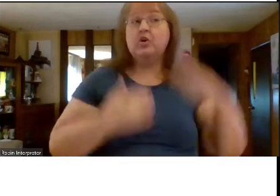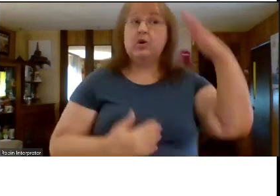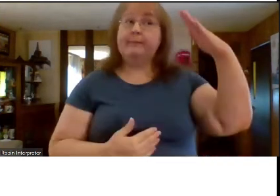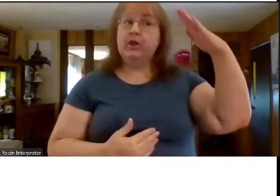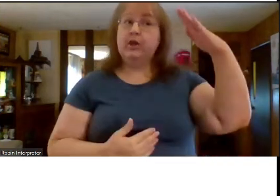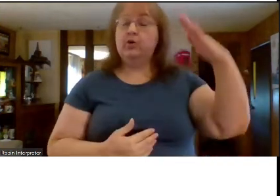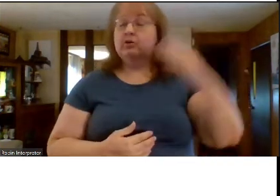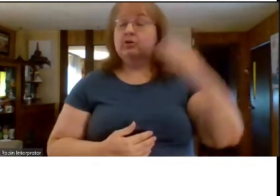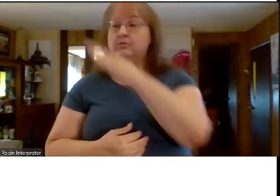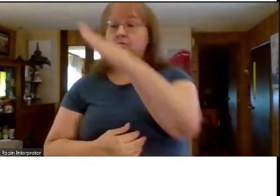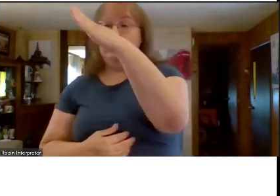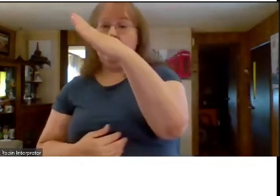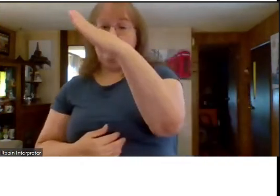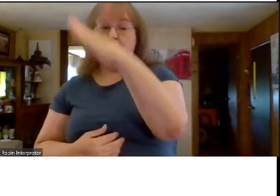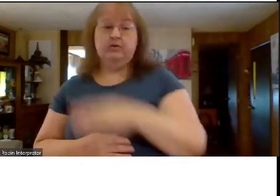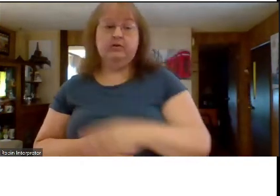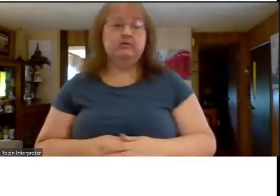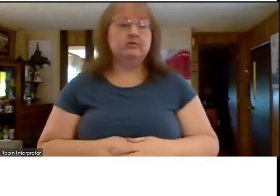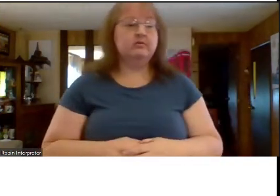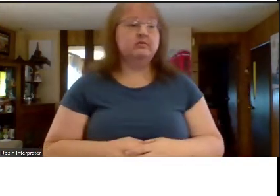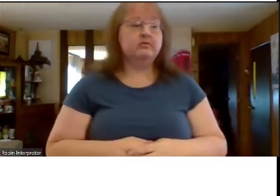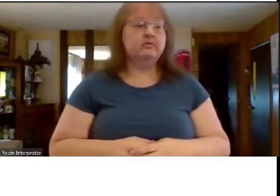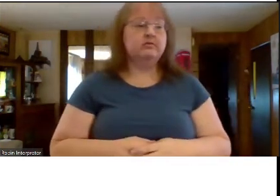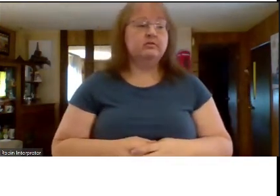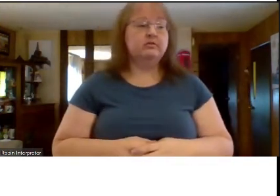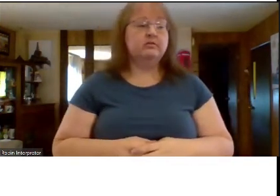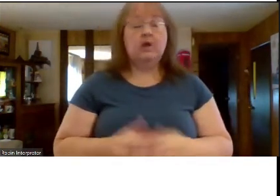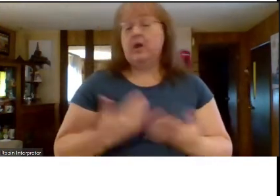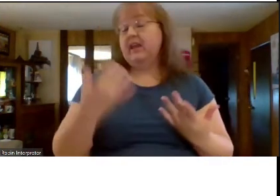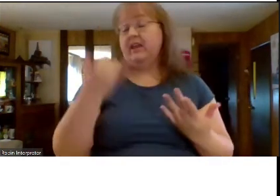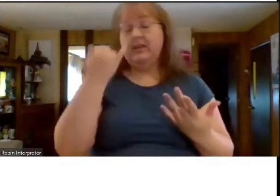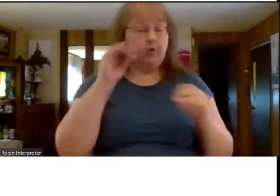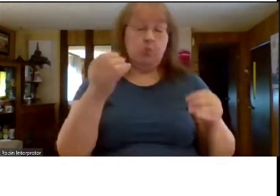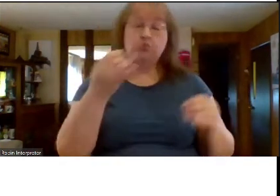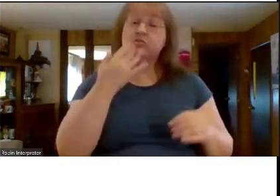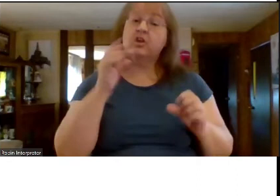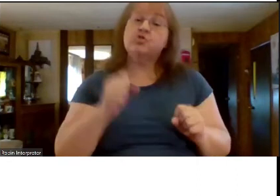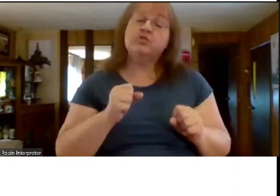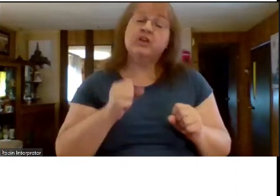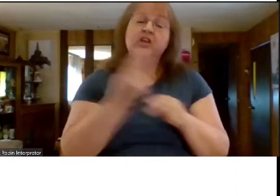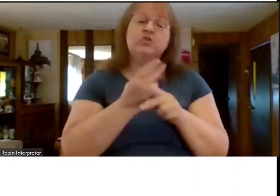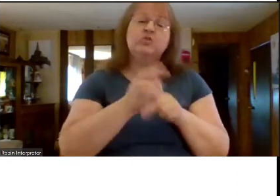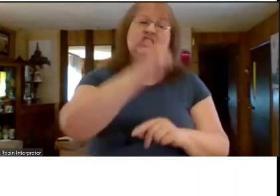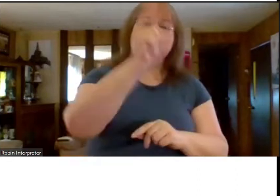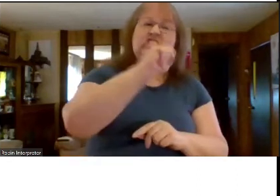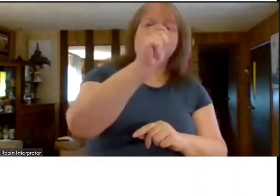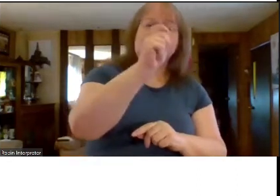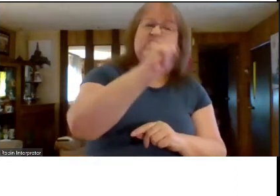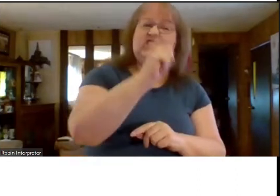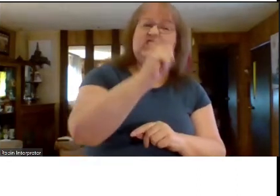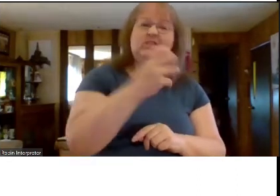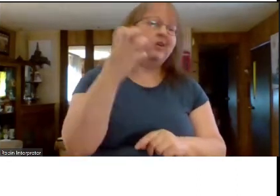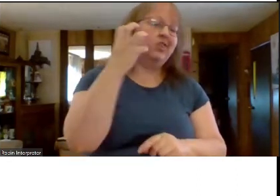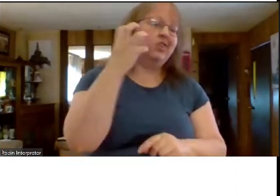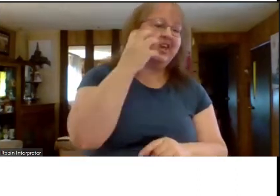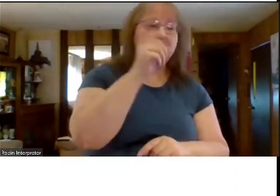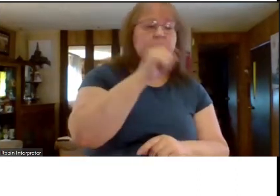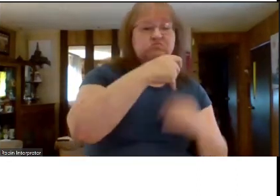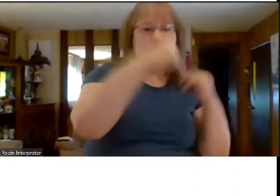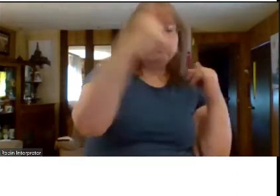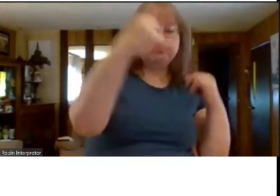And I did, I put a color here. So if you want, you can make one like a thick side and then use that to help